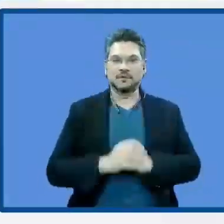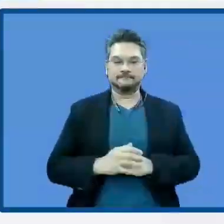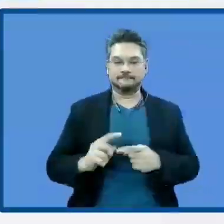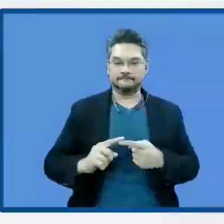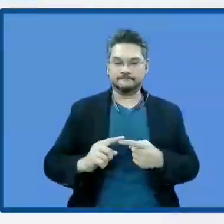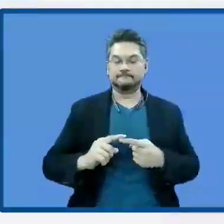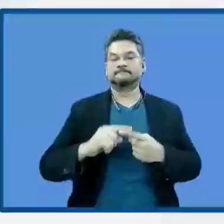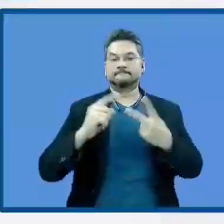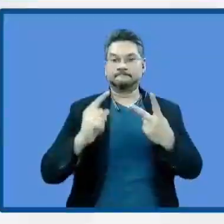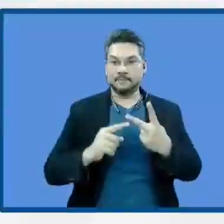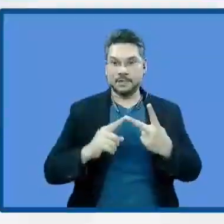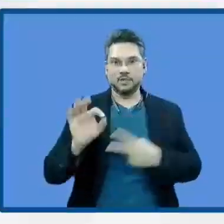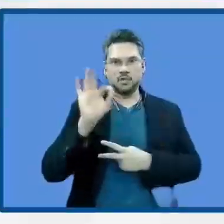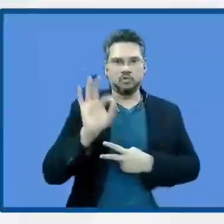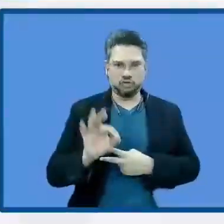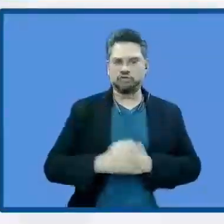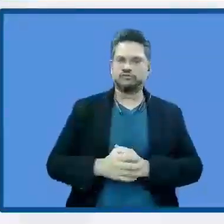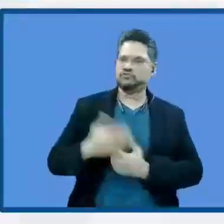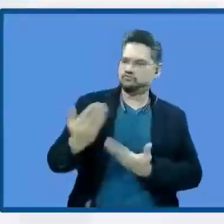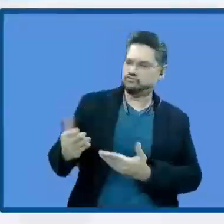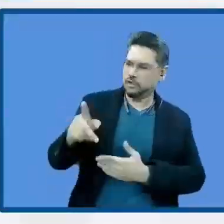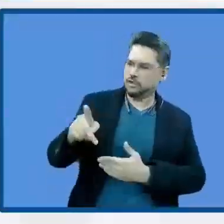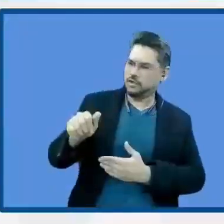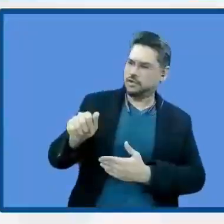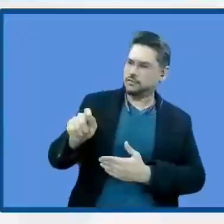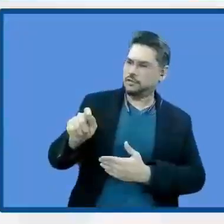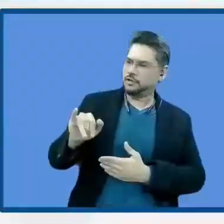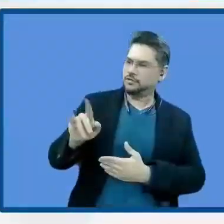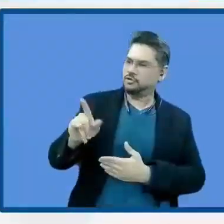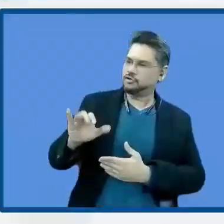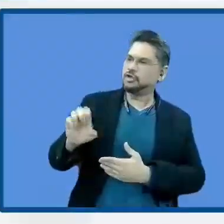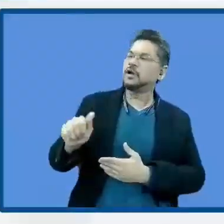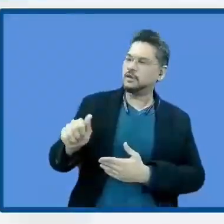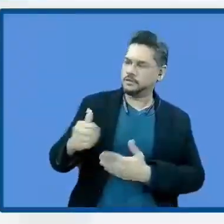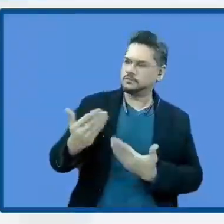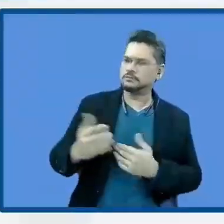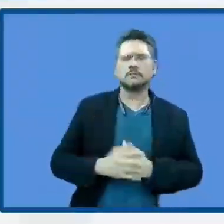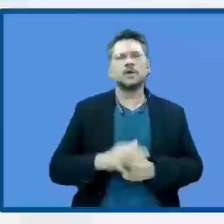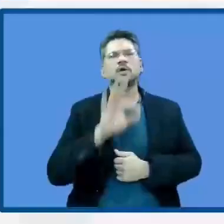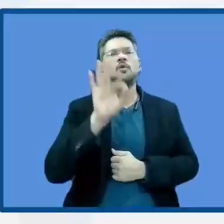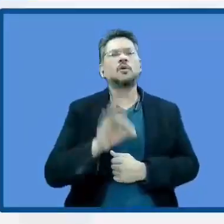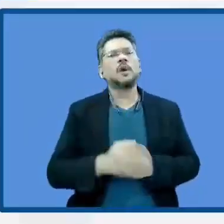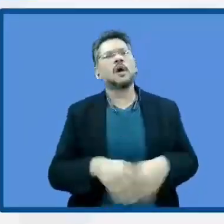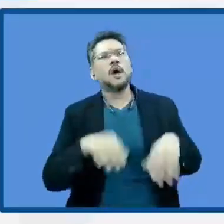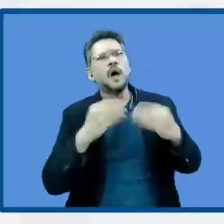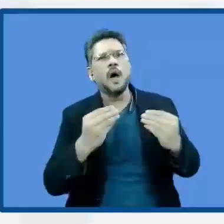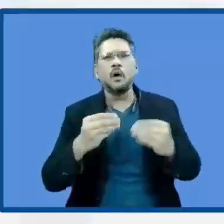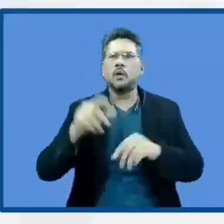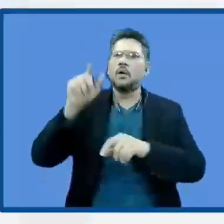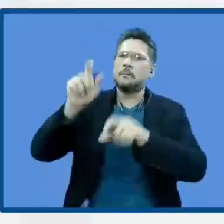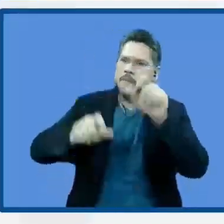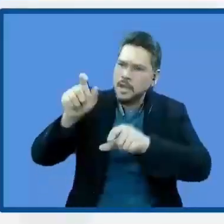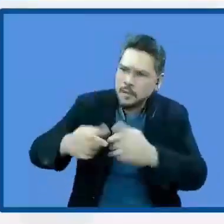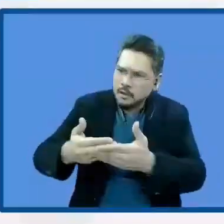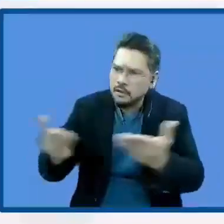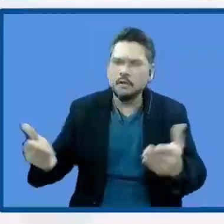From your point of view, how could we orient public and private investment